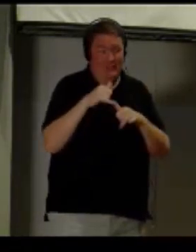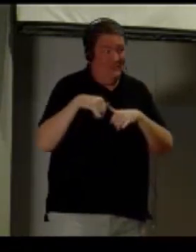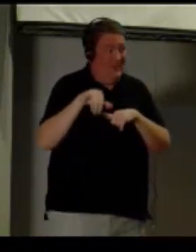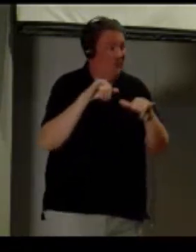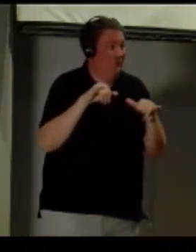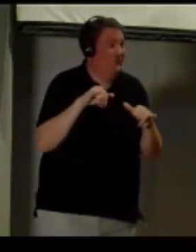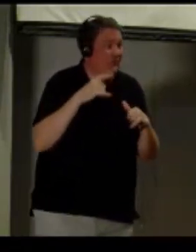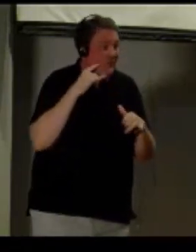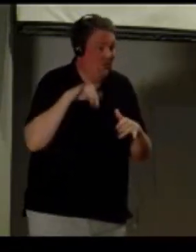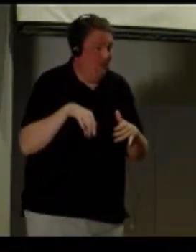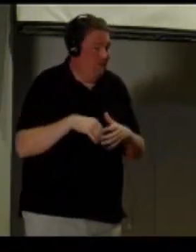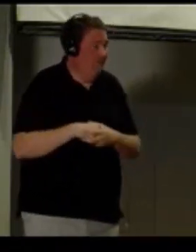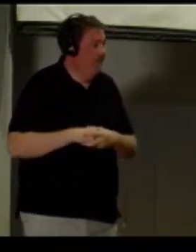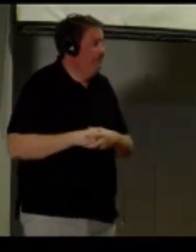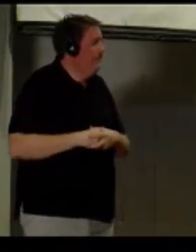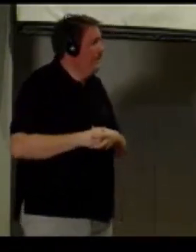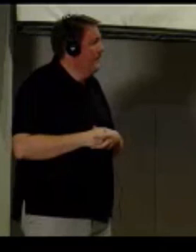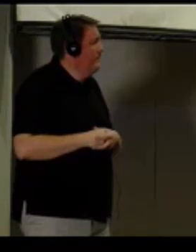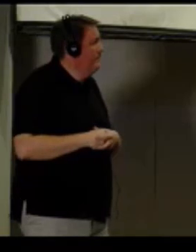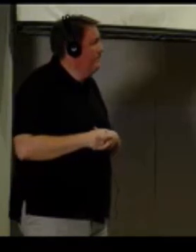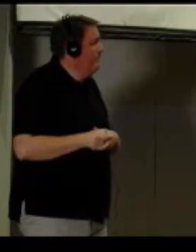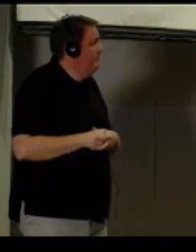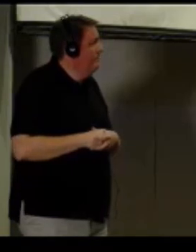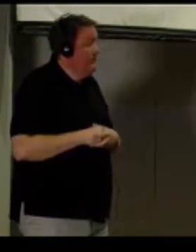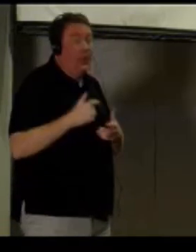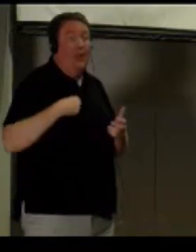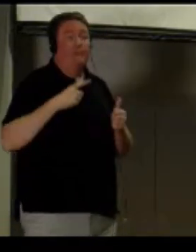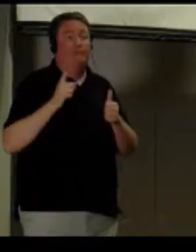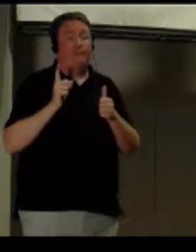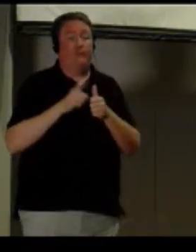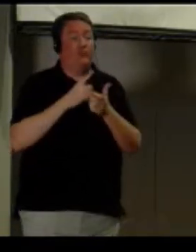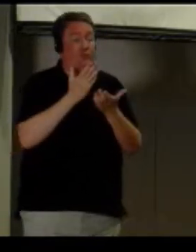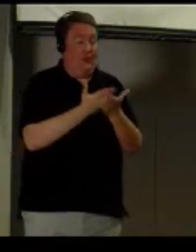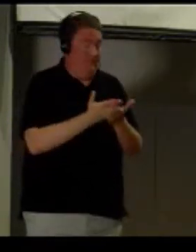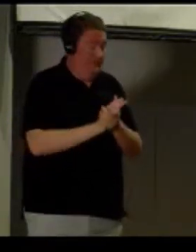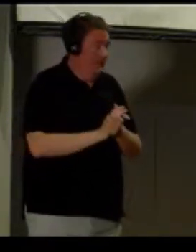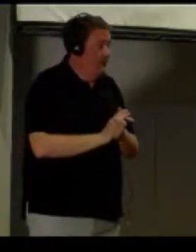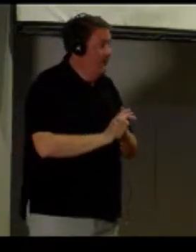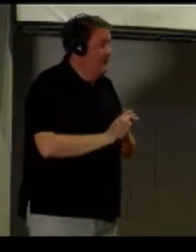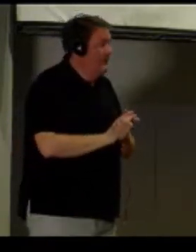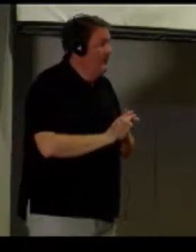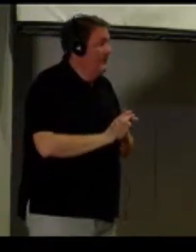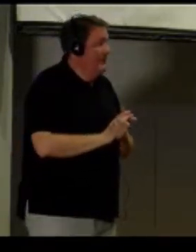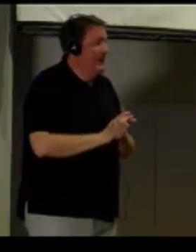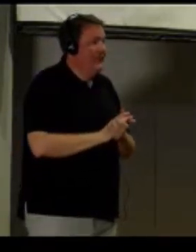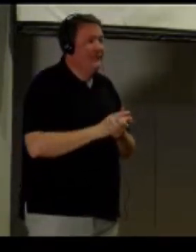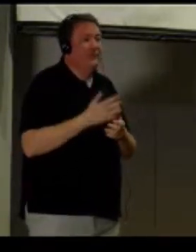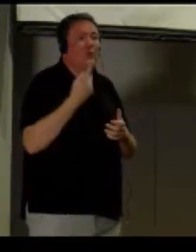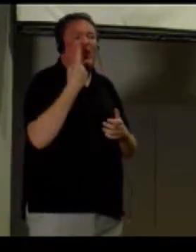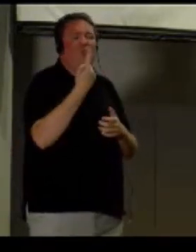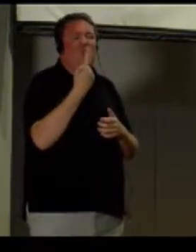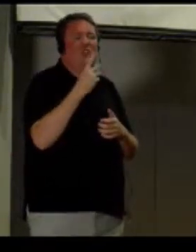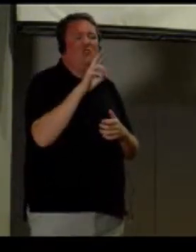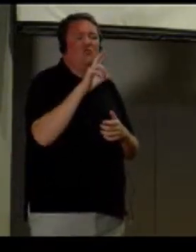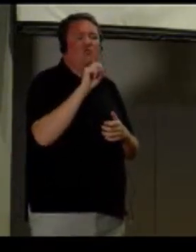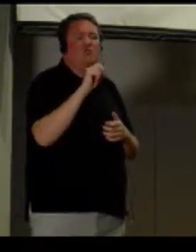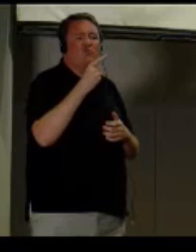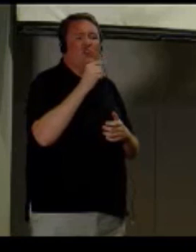example. When I first got there, we had a registrar working with